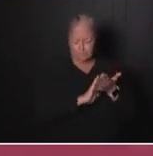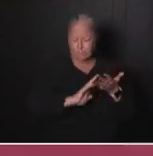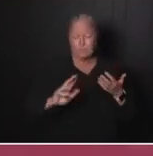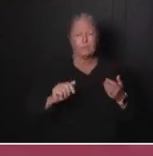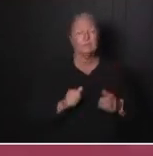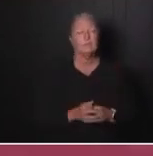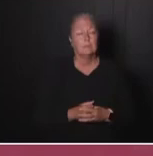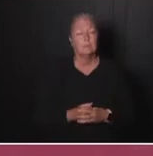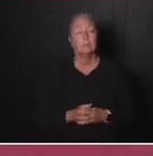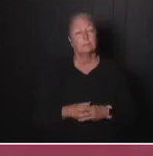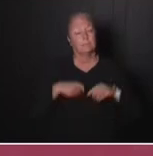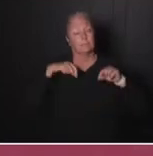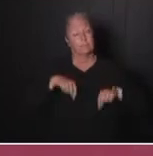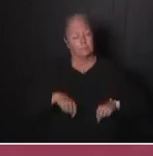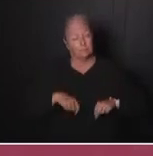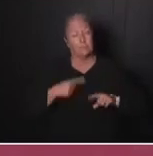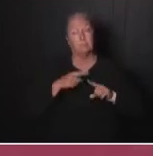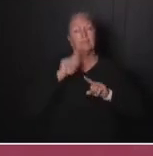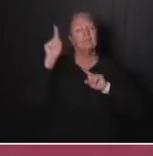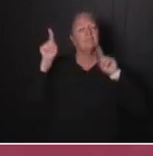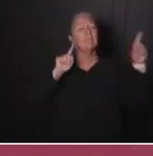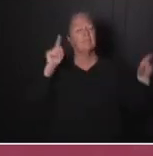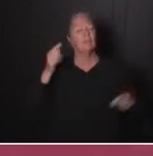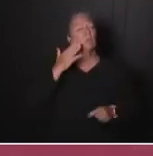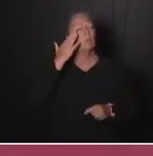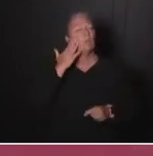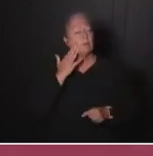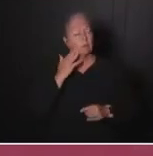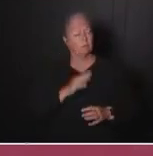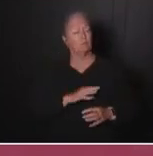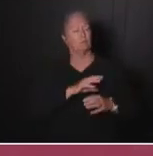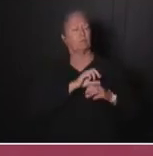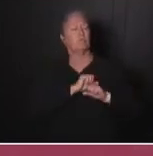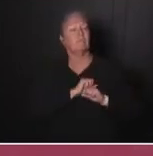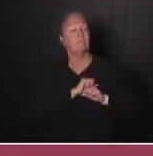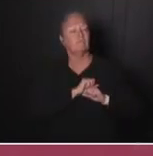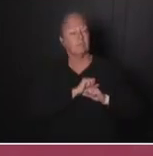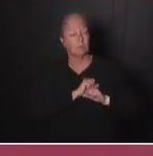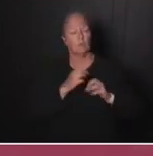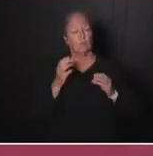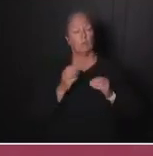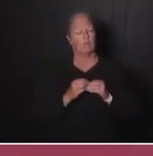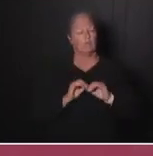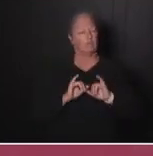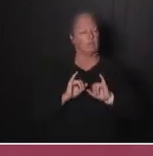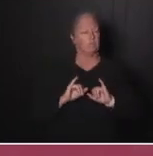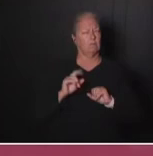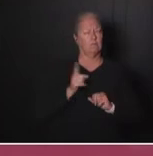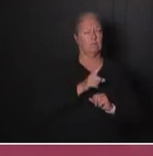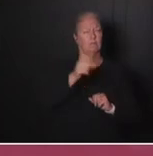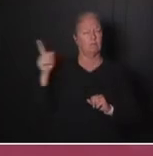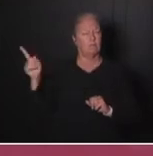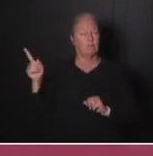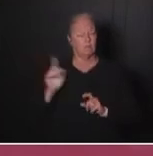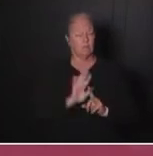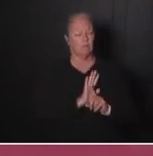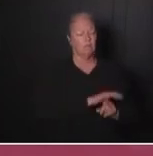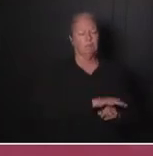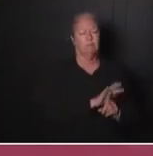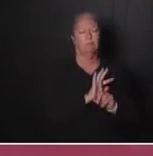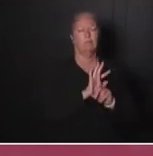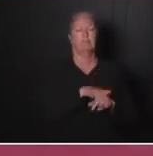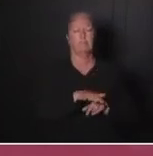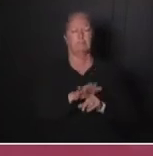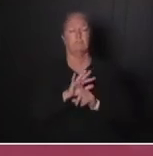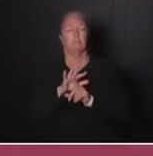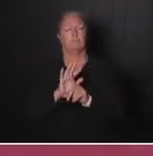capital and beyond, women are making a brave stand against a toxic culture that has held them back and endangered